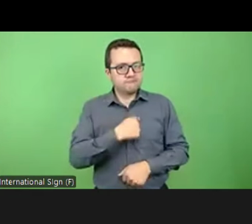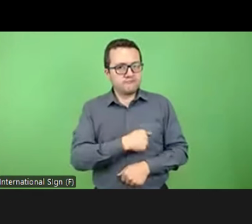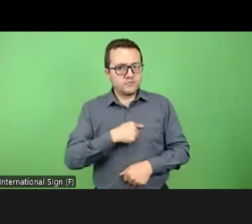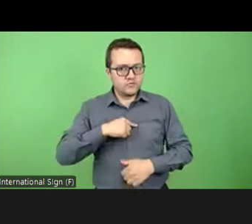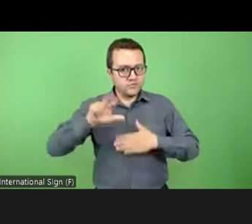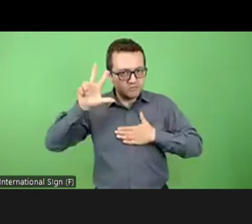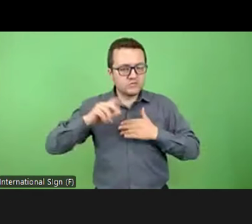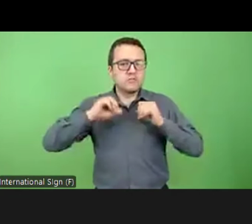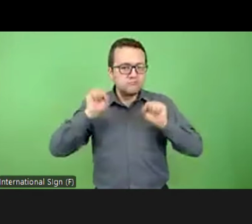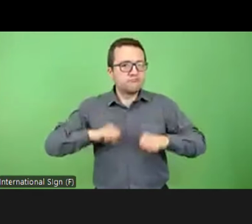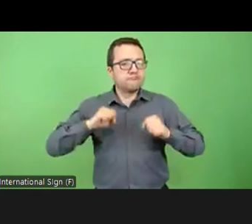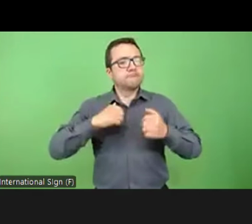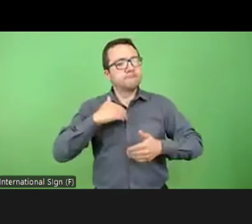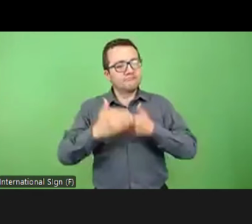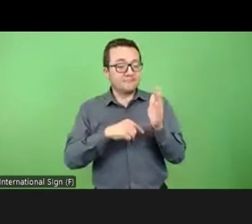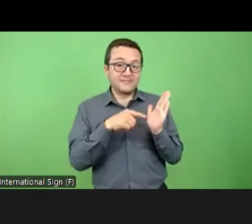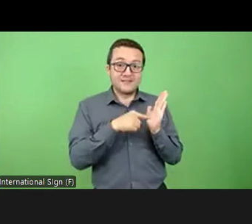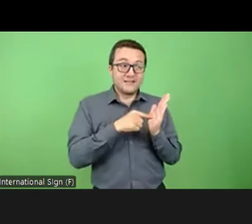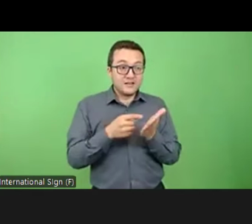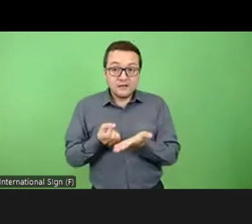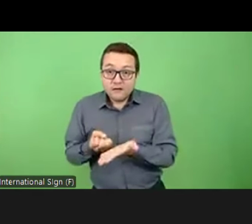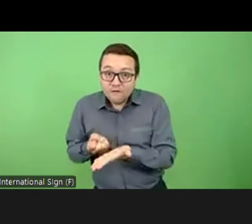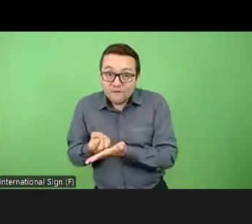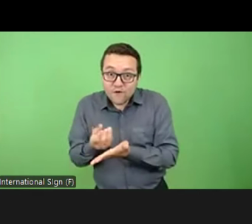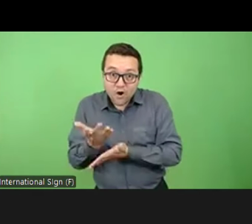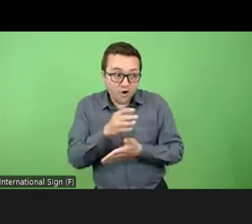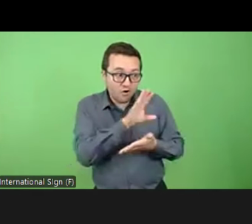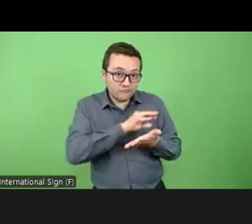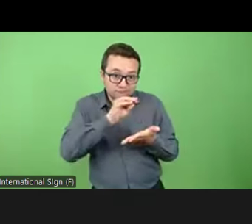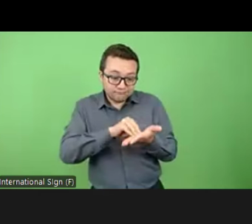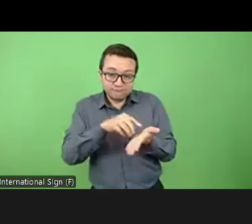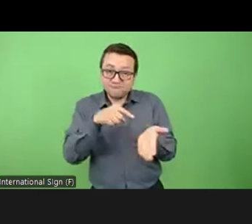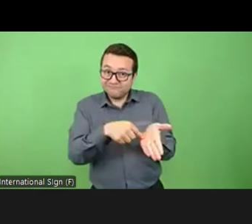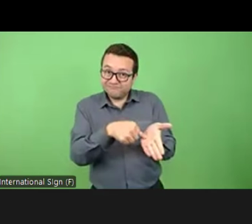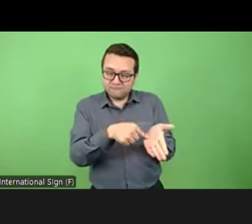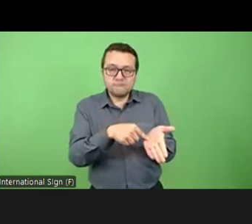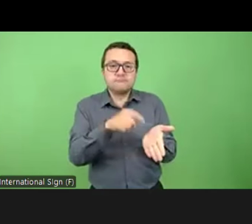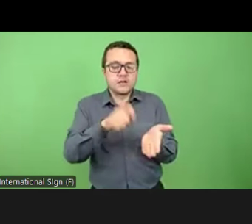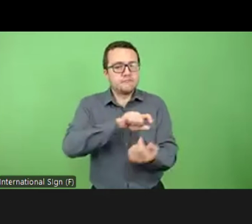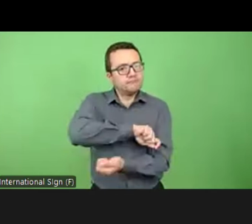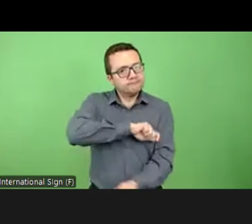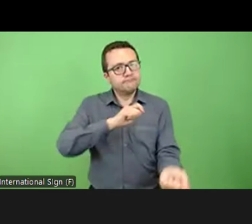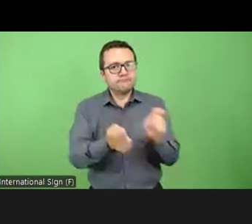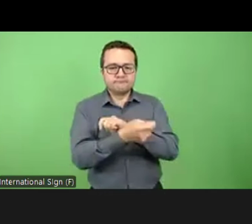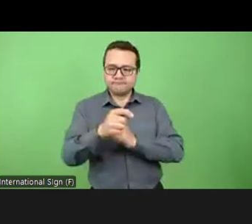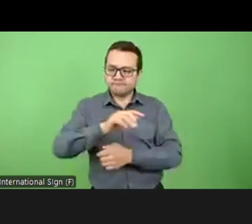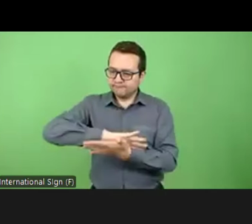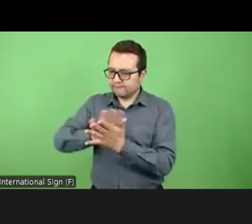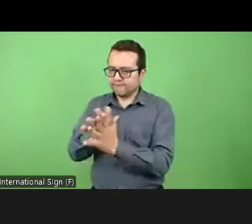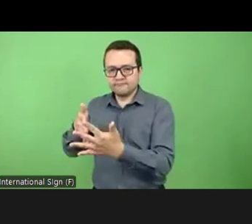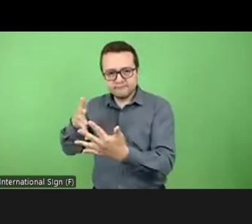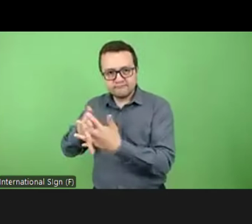los to be hallazgos en fundamental to be informes, able to acciones transform concretas the knowledge in concrete y, actions, muy claras